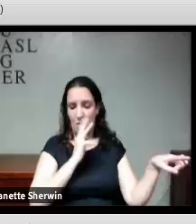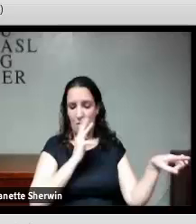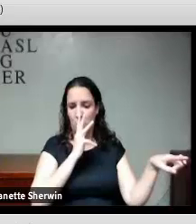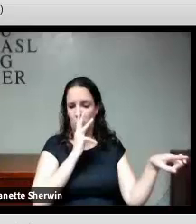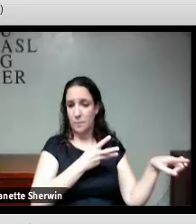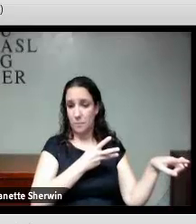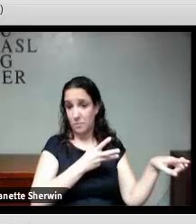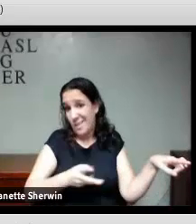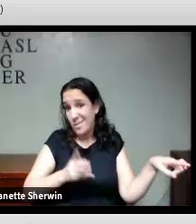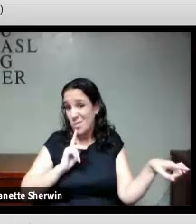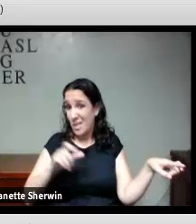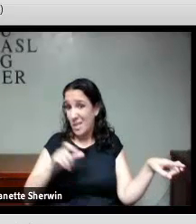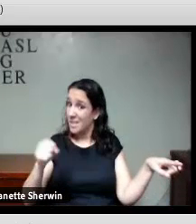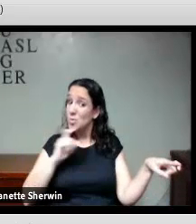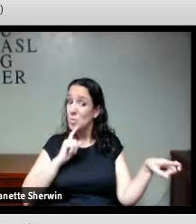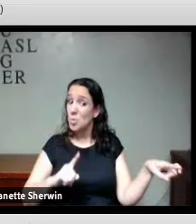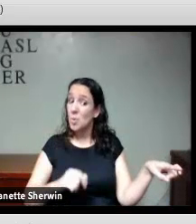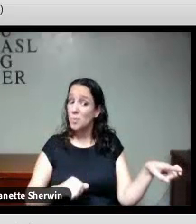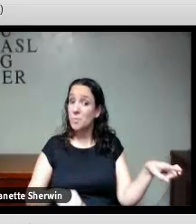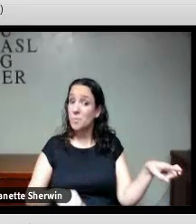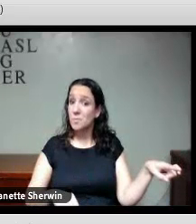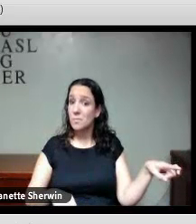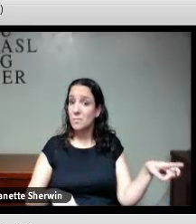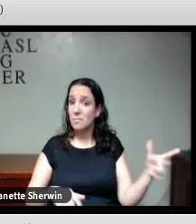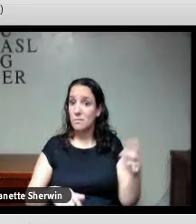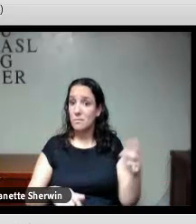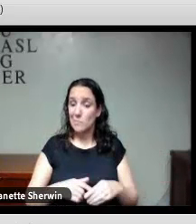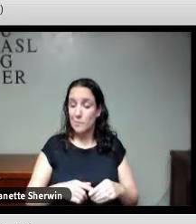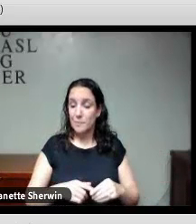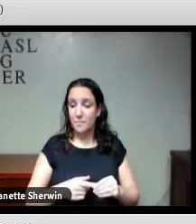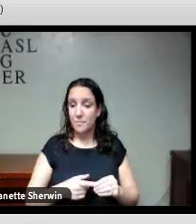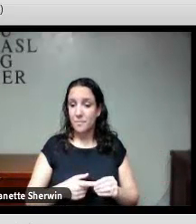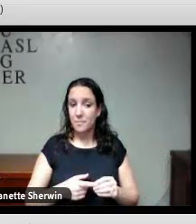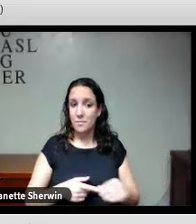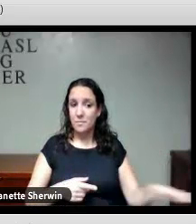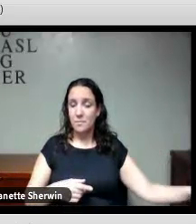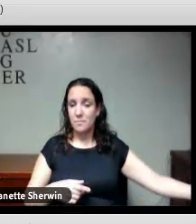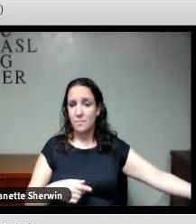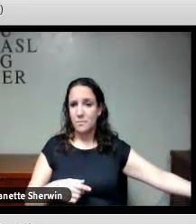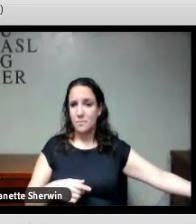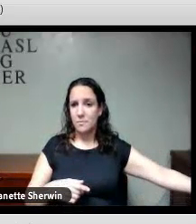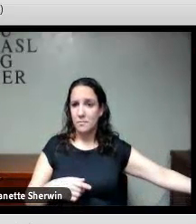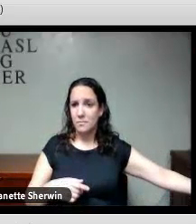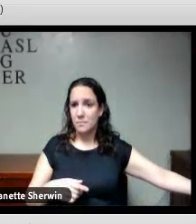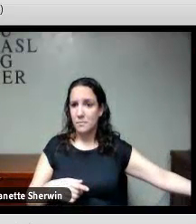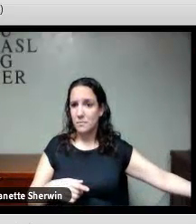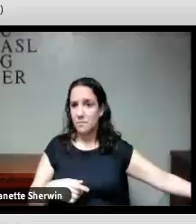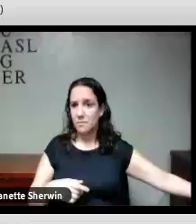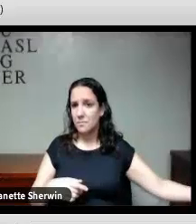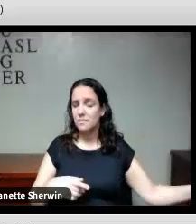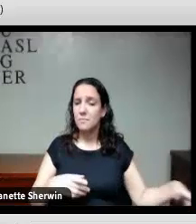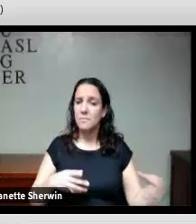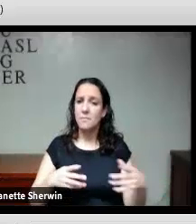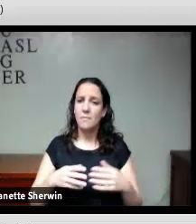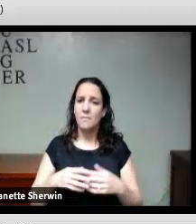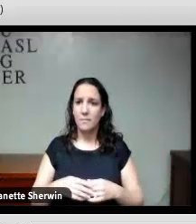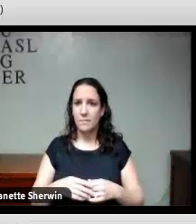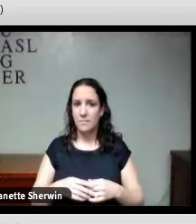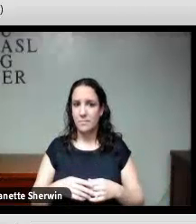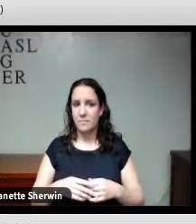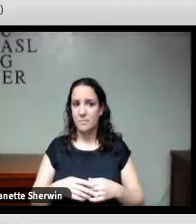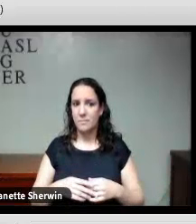aren't we? If we are picking some other work up. I know again that all of us have experienced that, where we've been, even in a